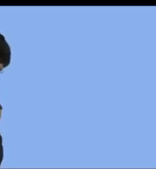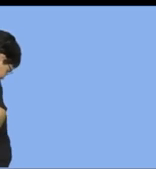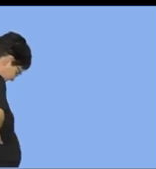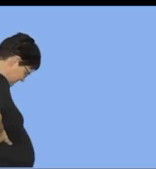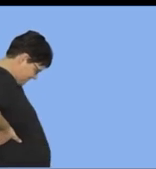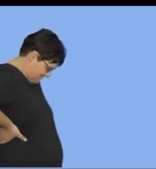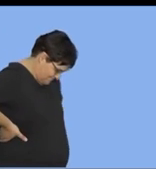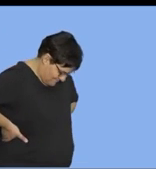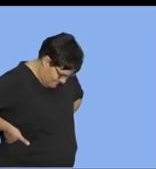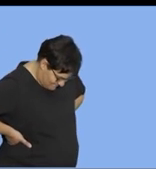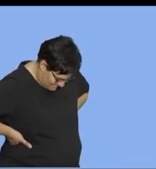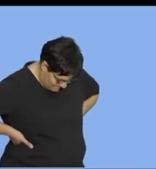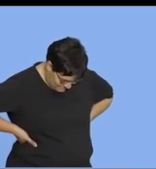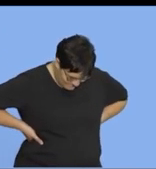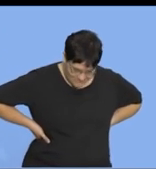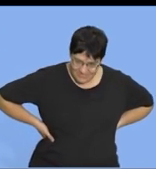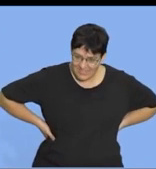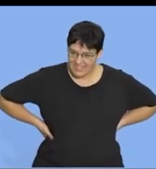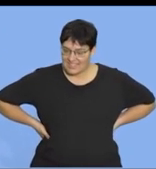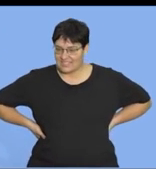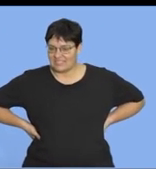Okay, so I'm only going to get this far, actually.